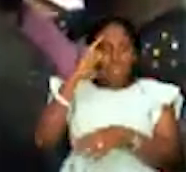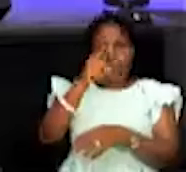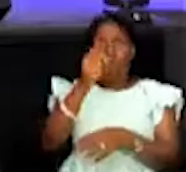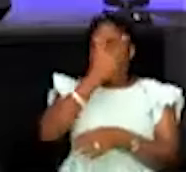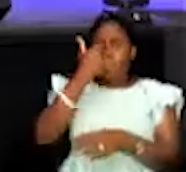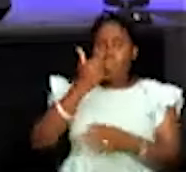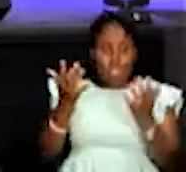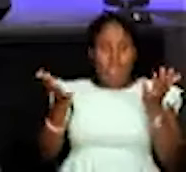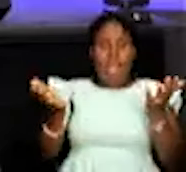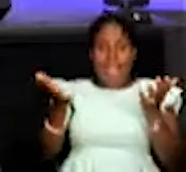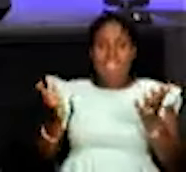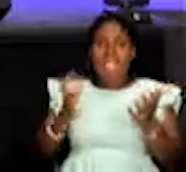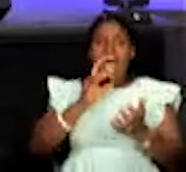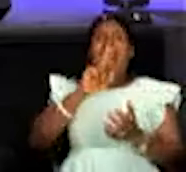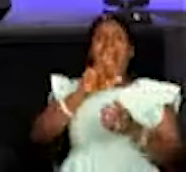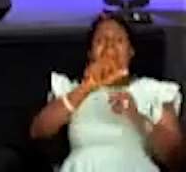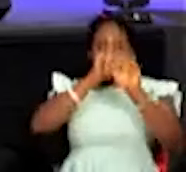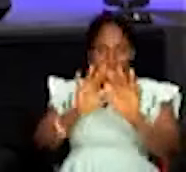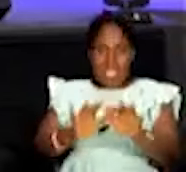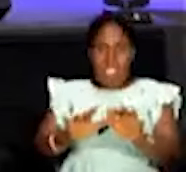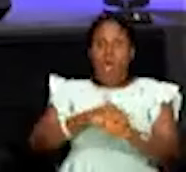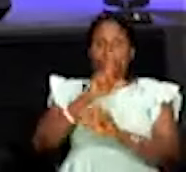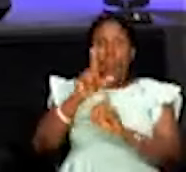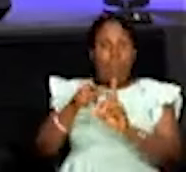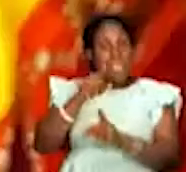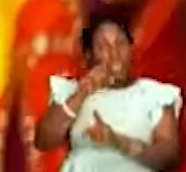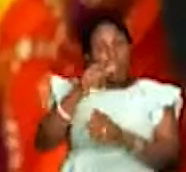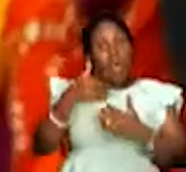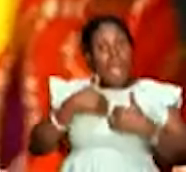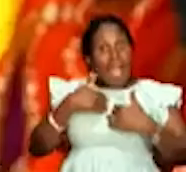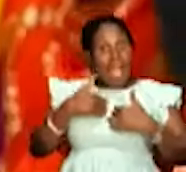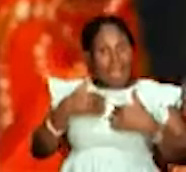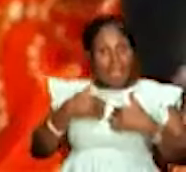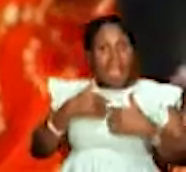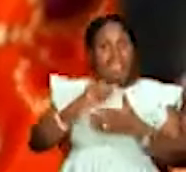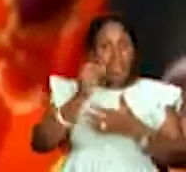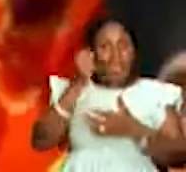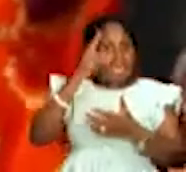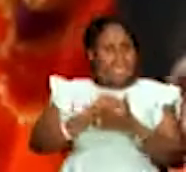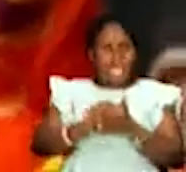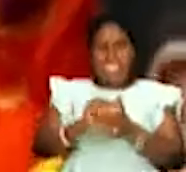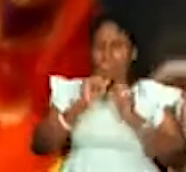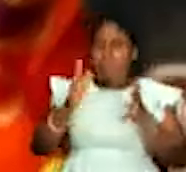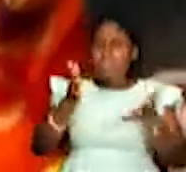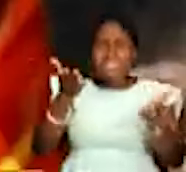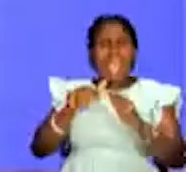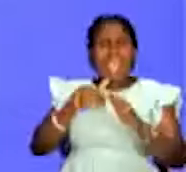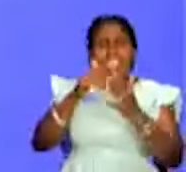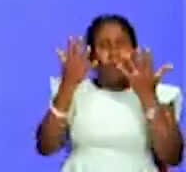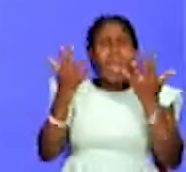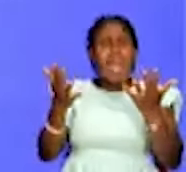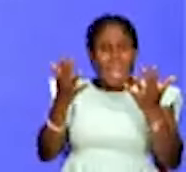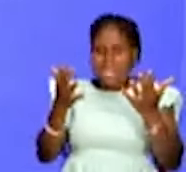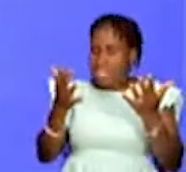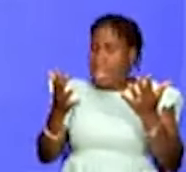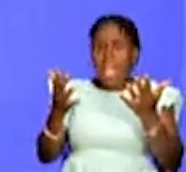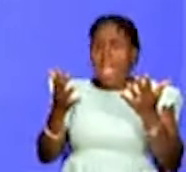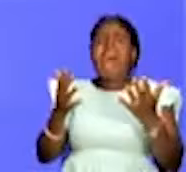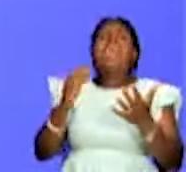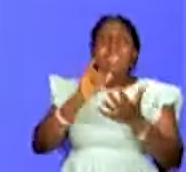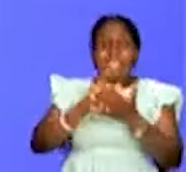The day you have this understanding, nothing dies in your hands. Believe me, this is not just church talk. Nothing dies